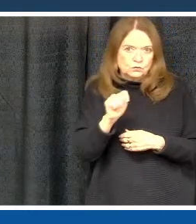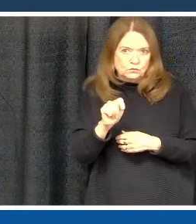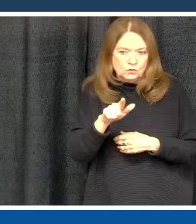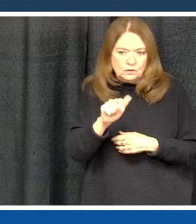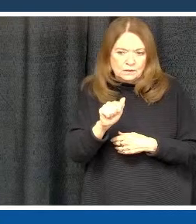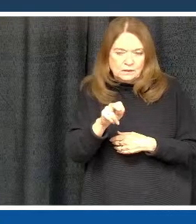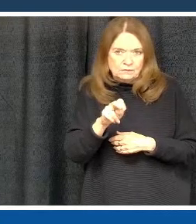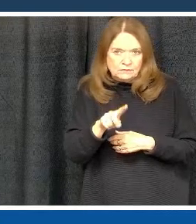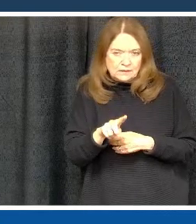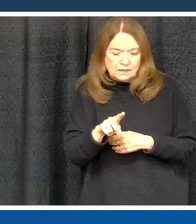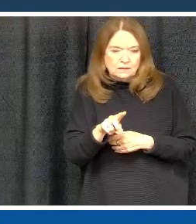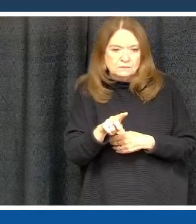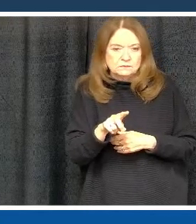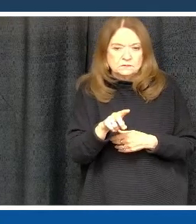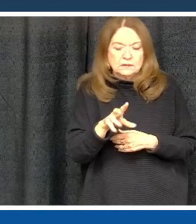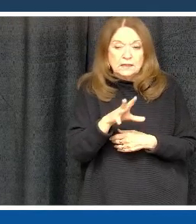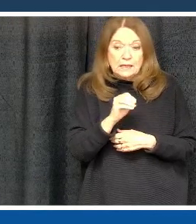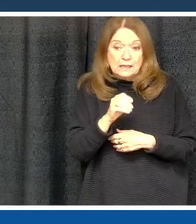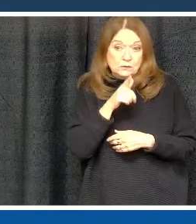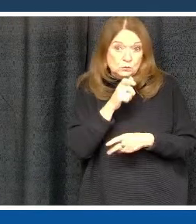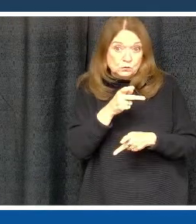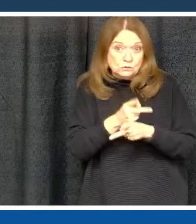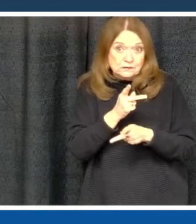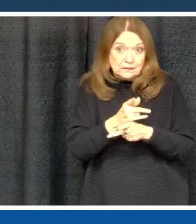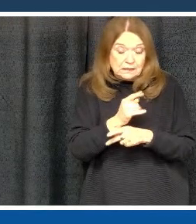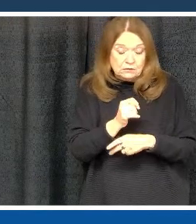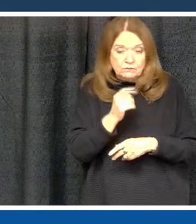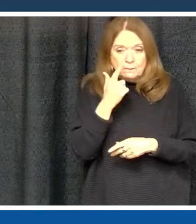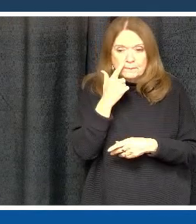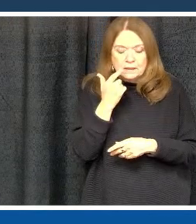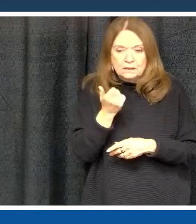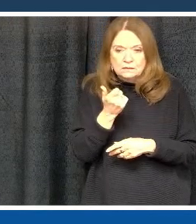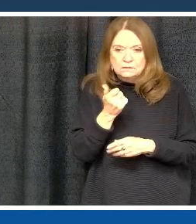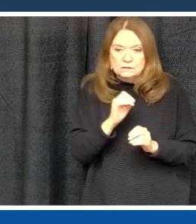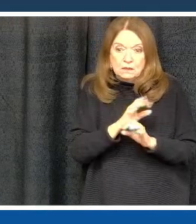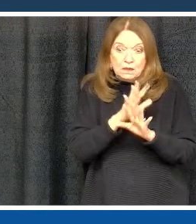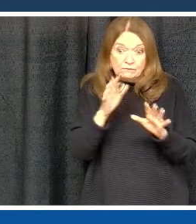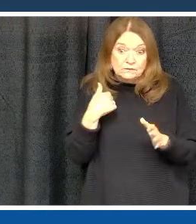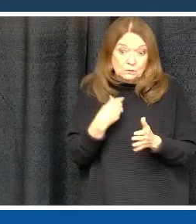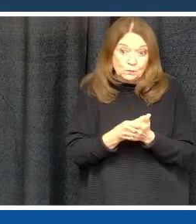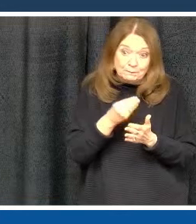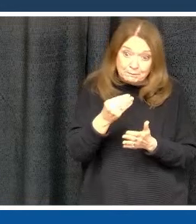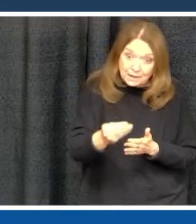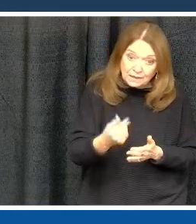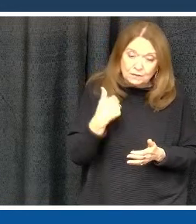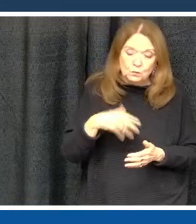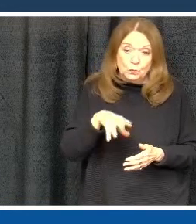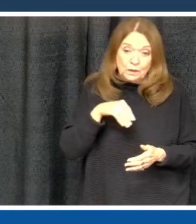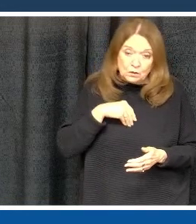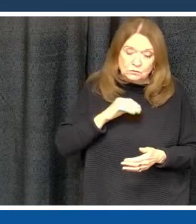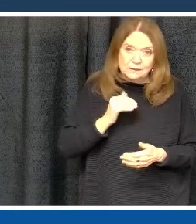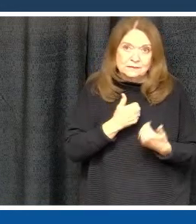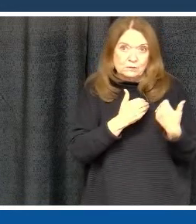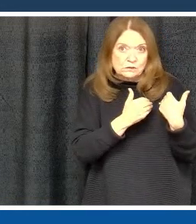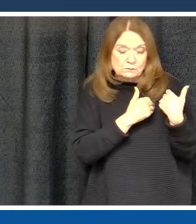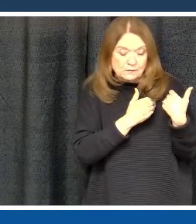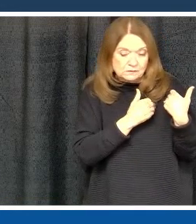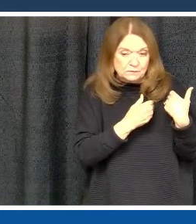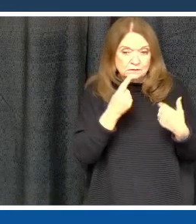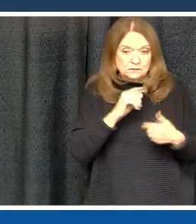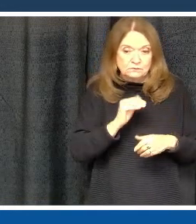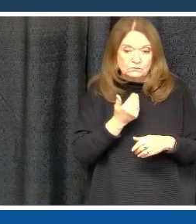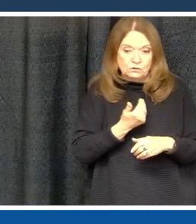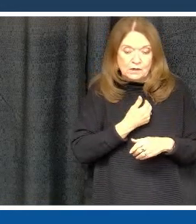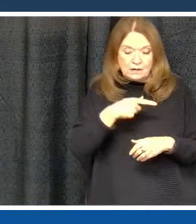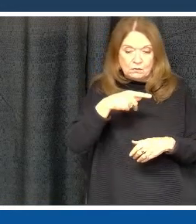land, as far as who's going to take care of it? Because obviously, if we buy it, we own it. It's our responsibility for our Parks